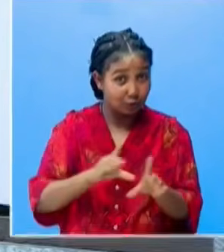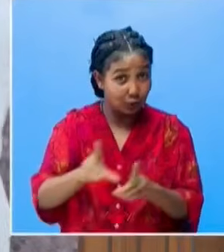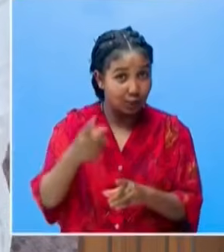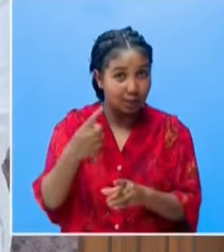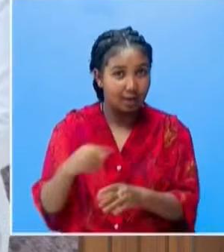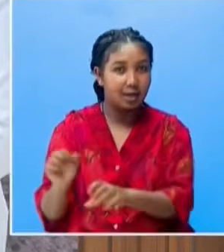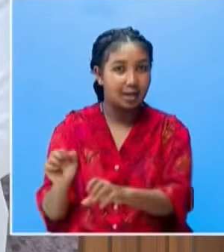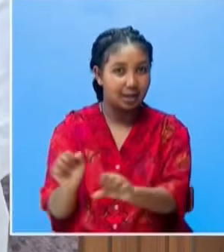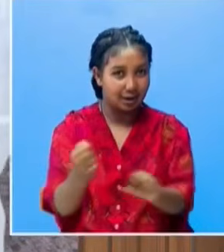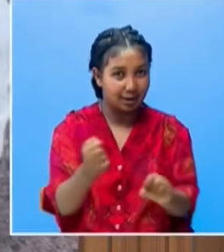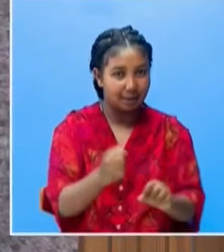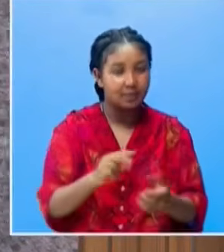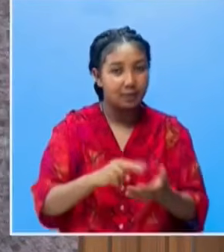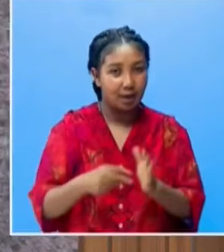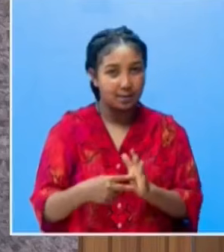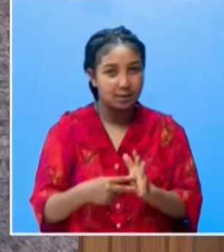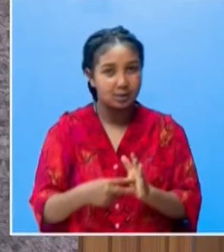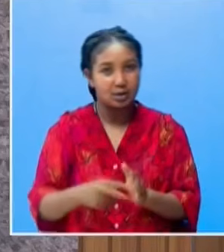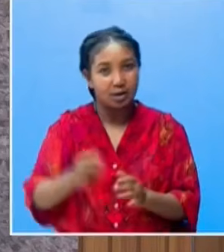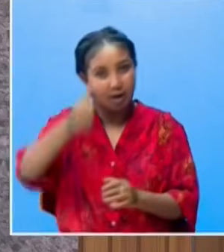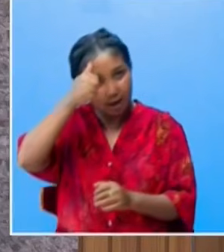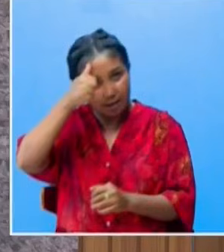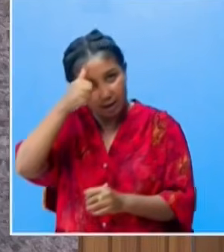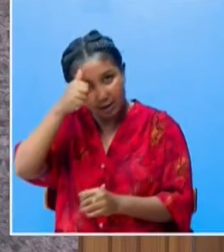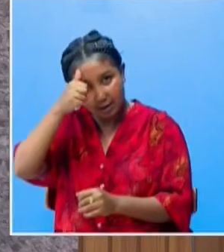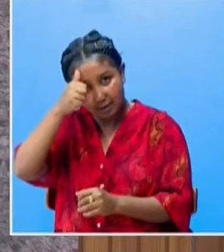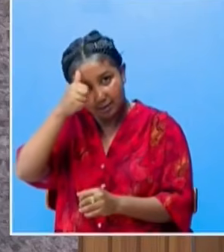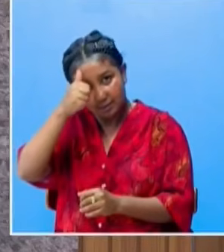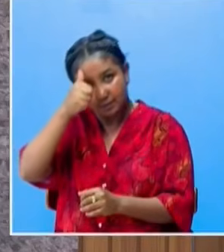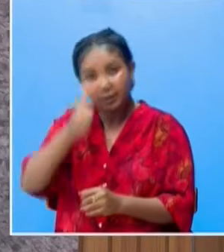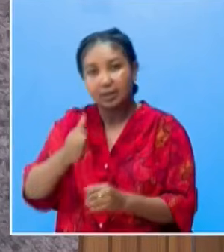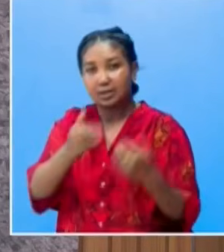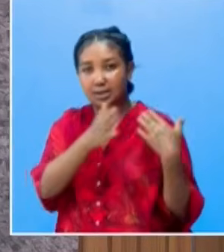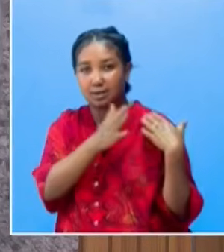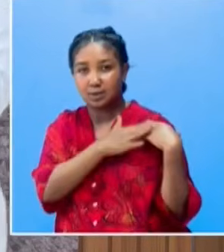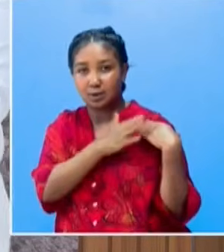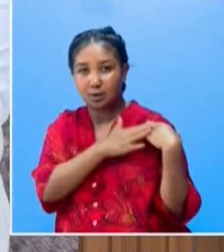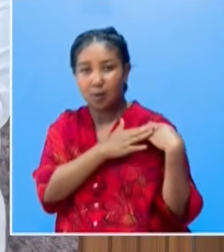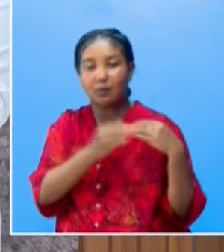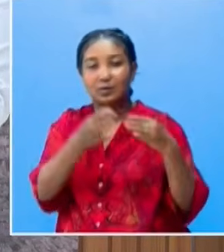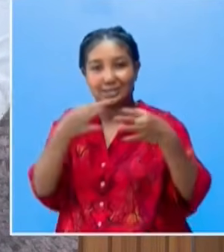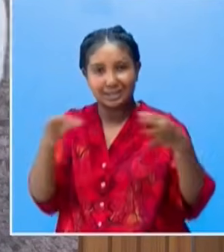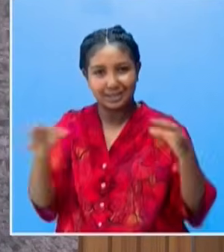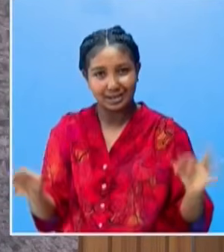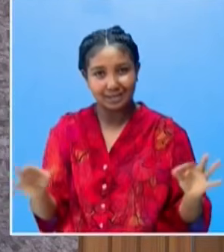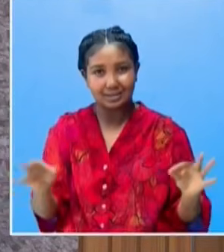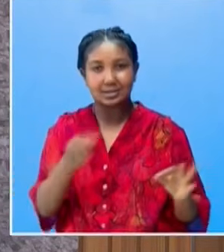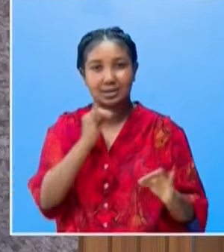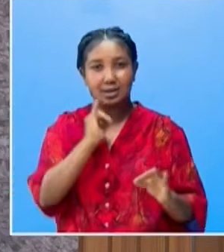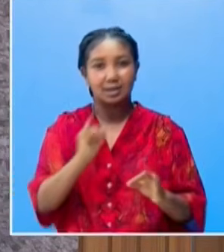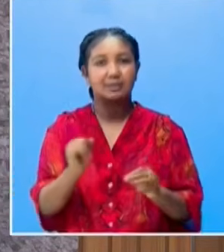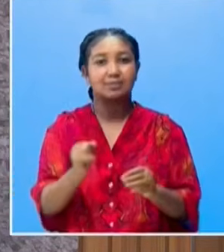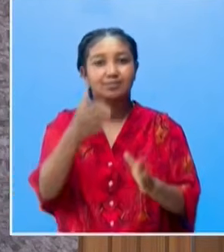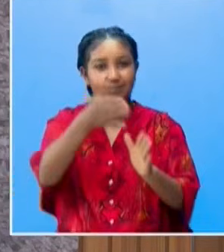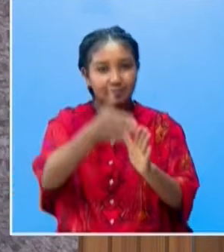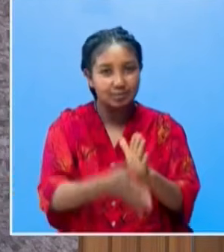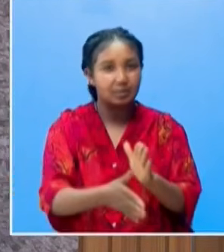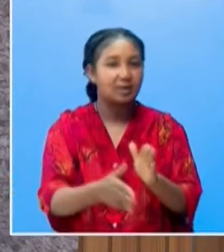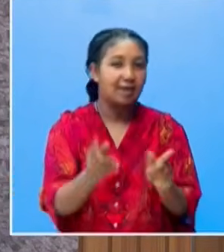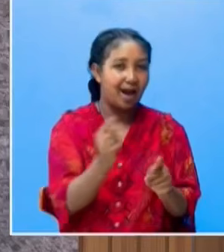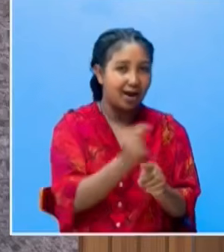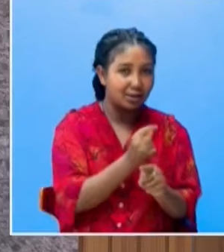the cleaning. That means Abel, which is the subject of the sentence, is performing the